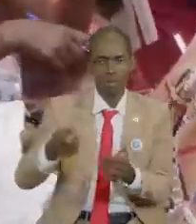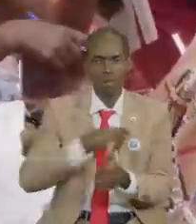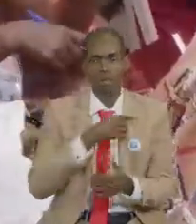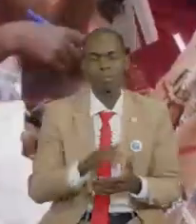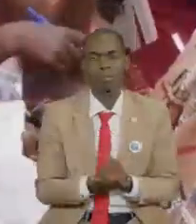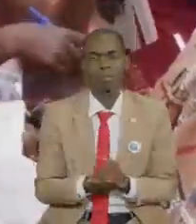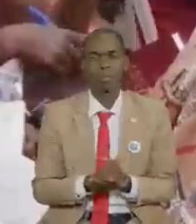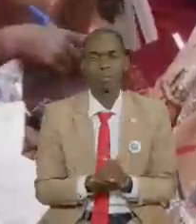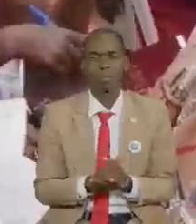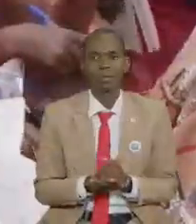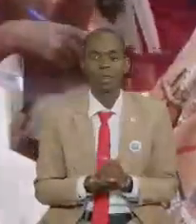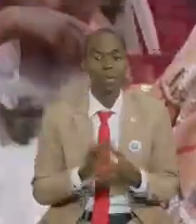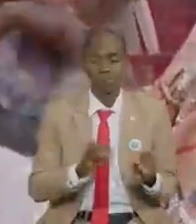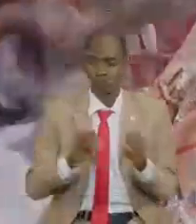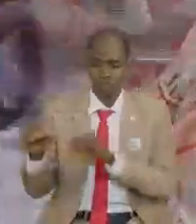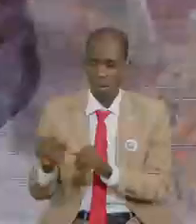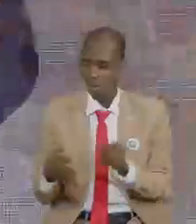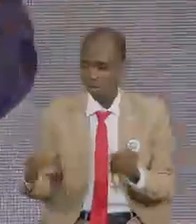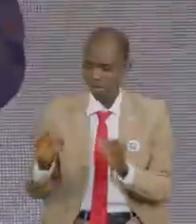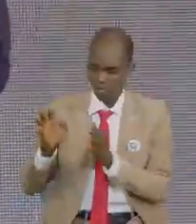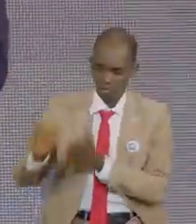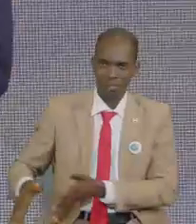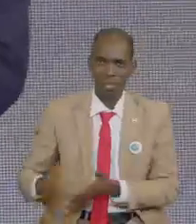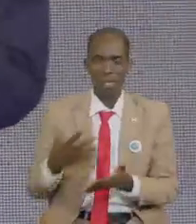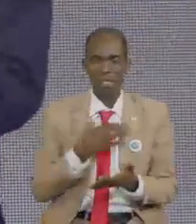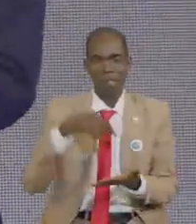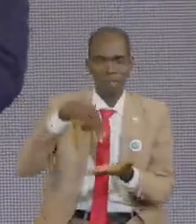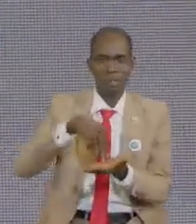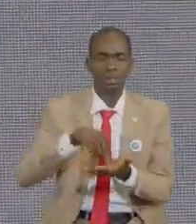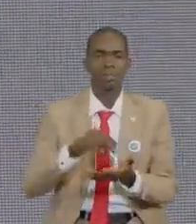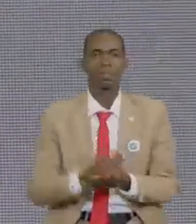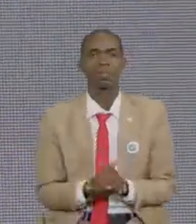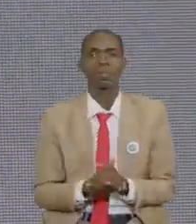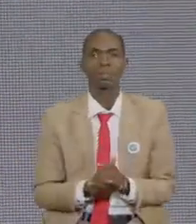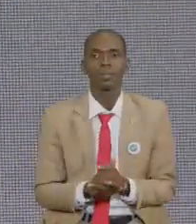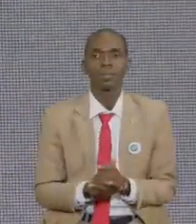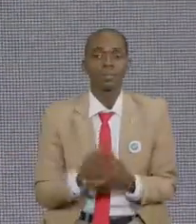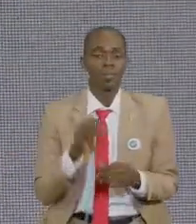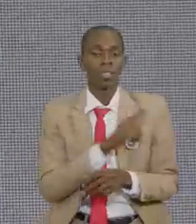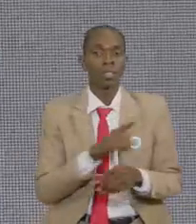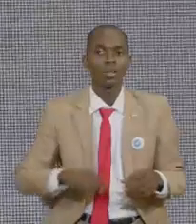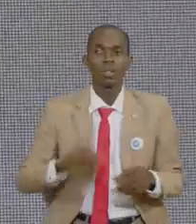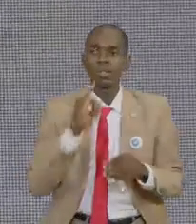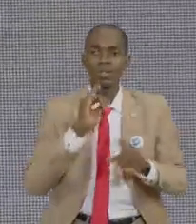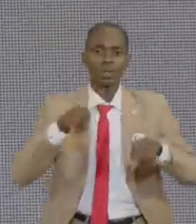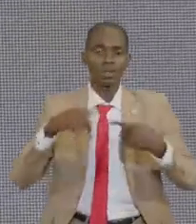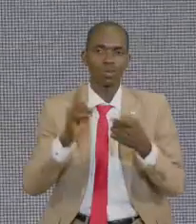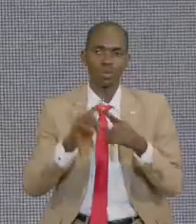Put everything down. Now you stand. The Lord is going to talk to you through